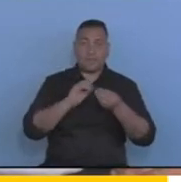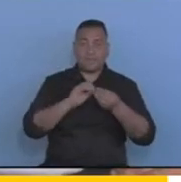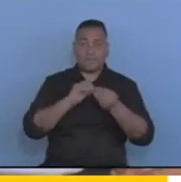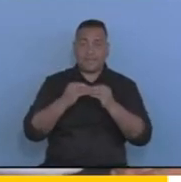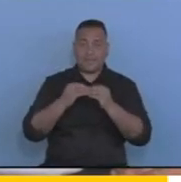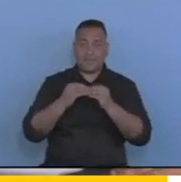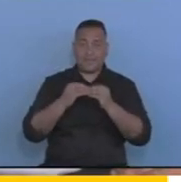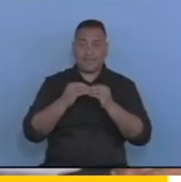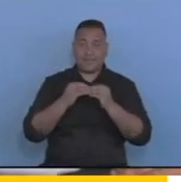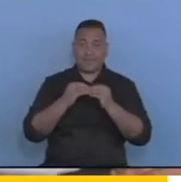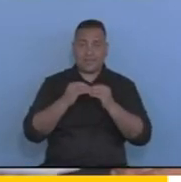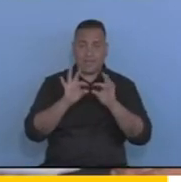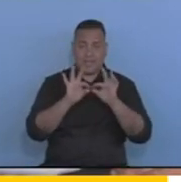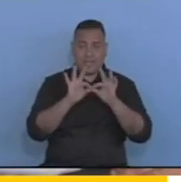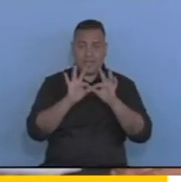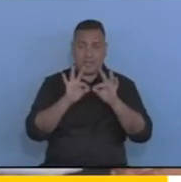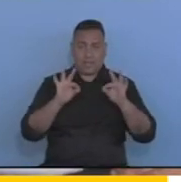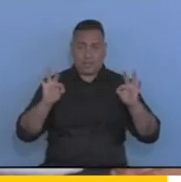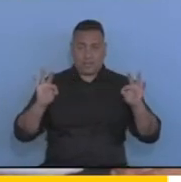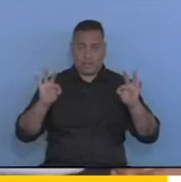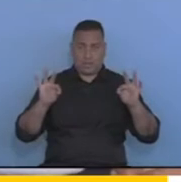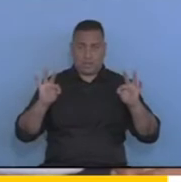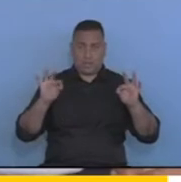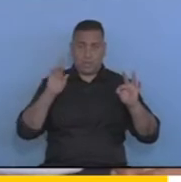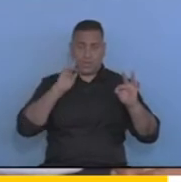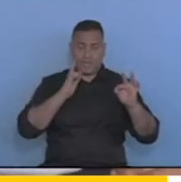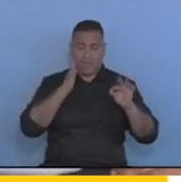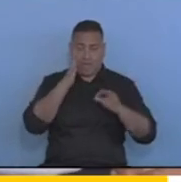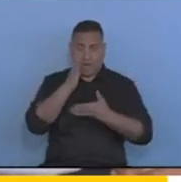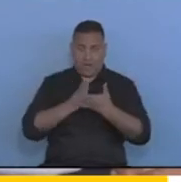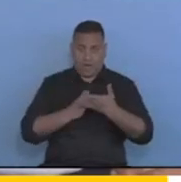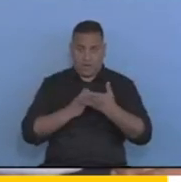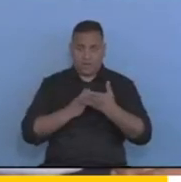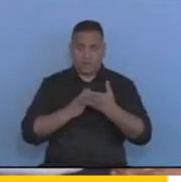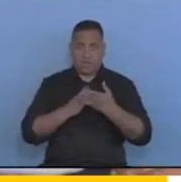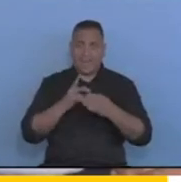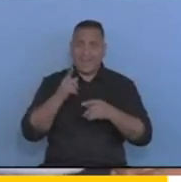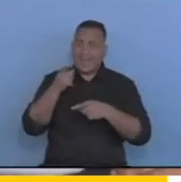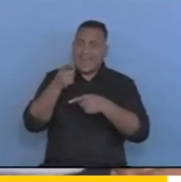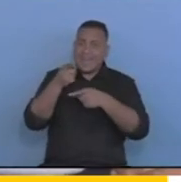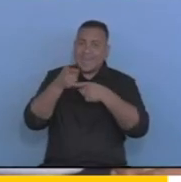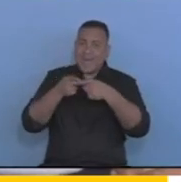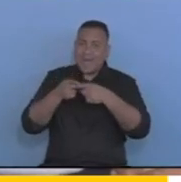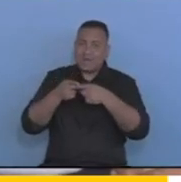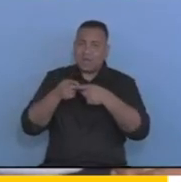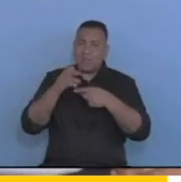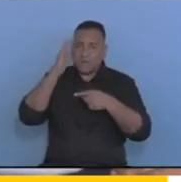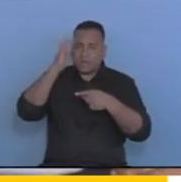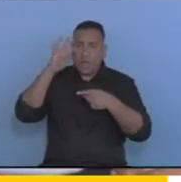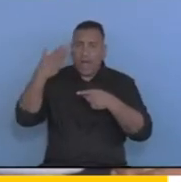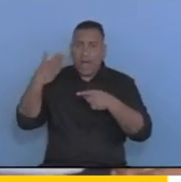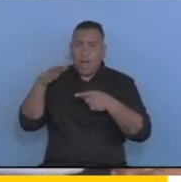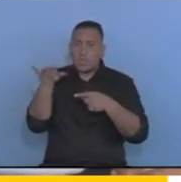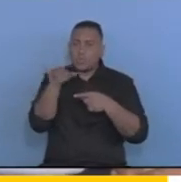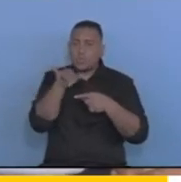a cable joint, you need to know how to use that knife properly, because you can cause damage to that cable,